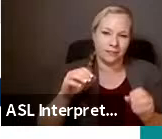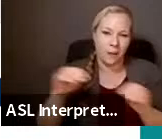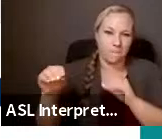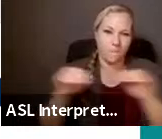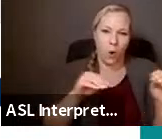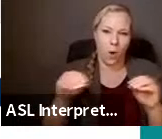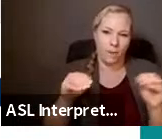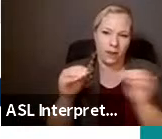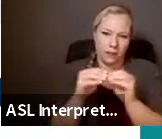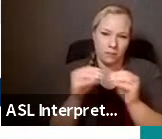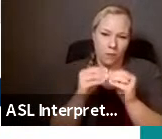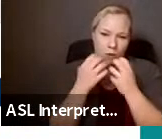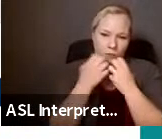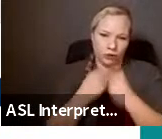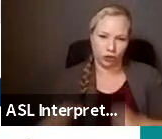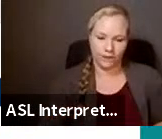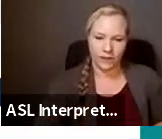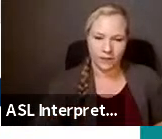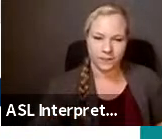the island.